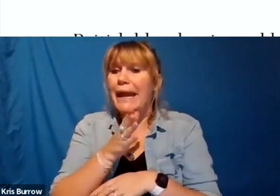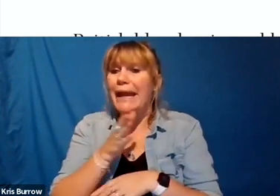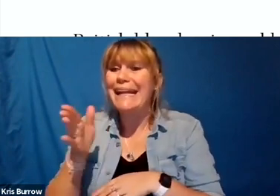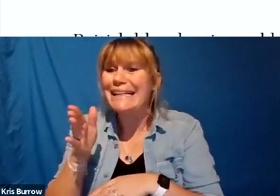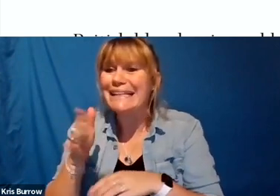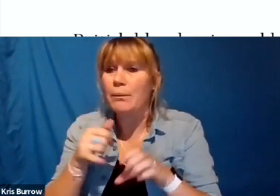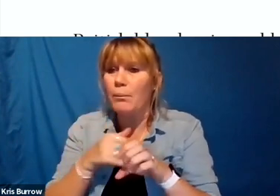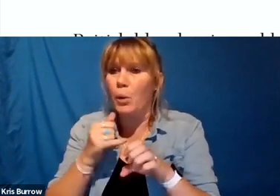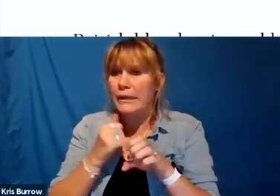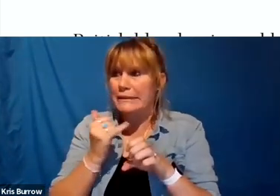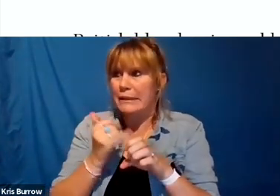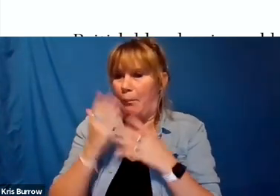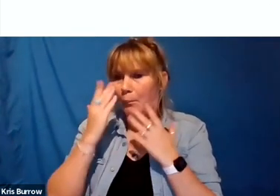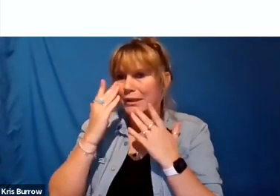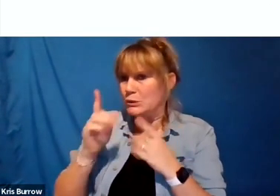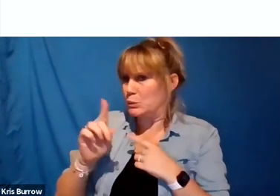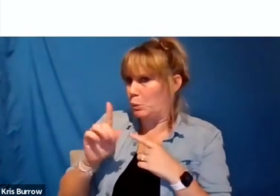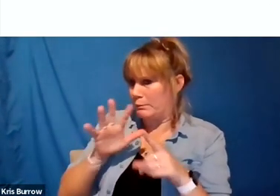poison.